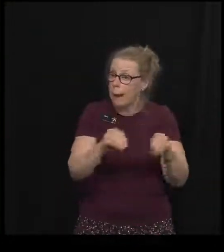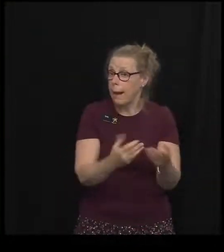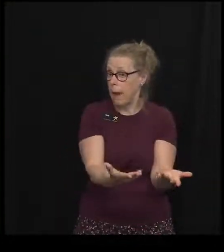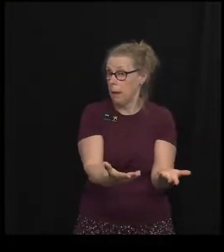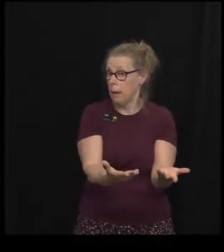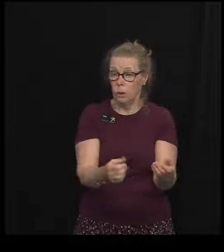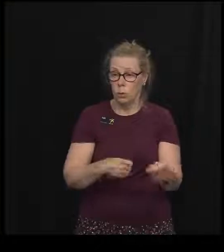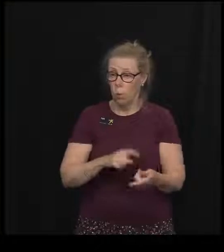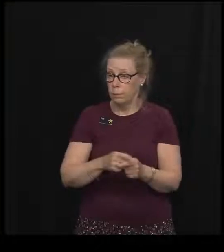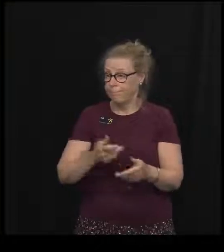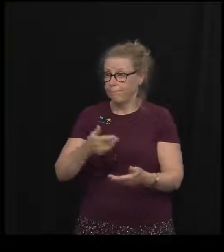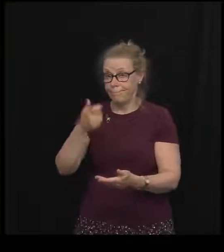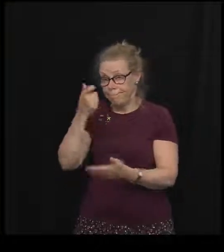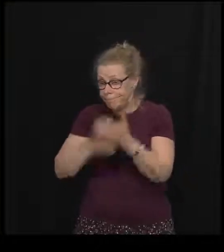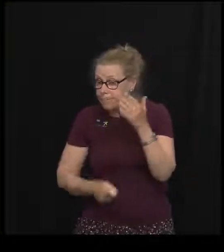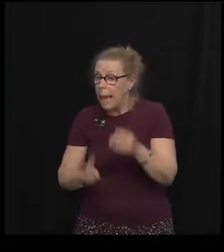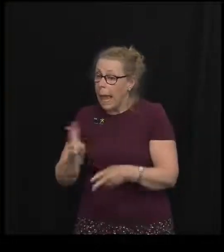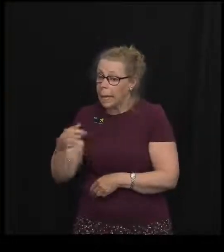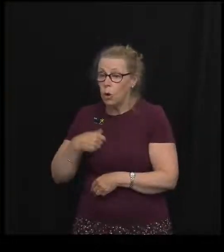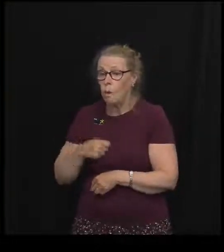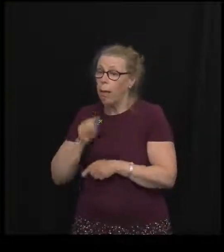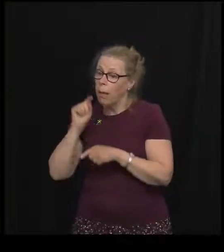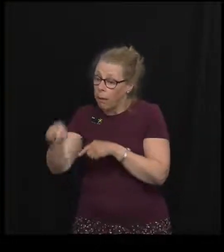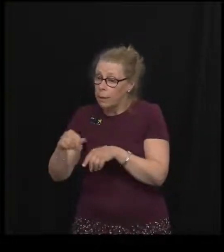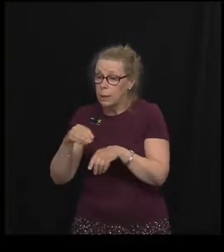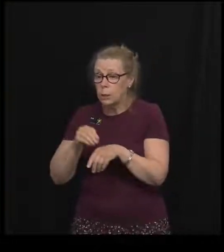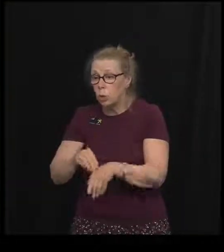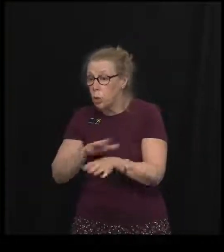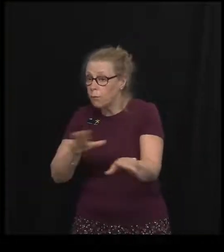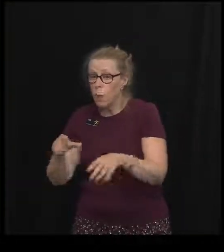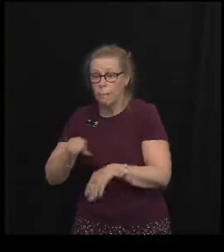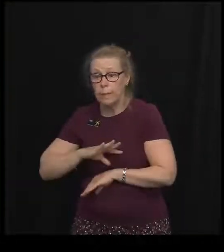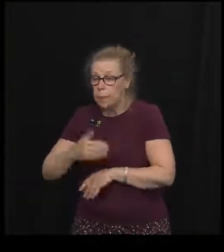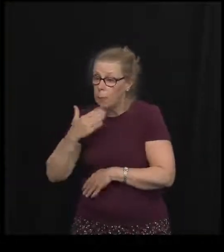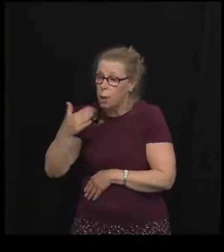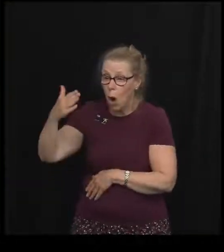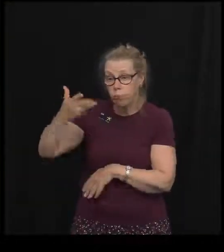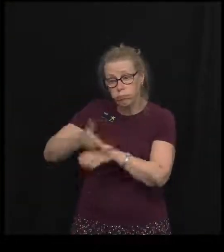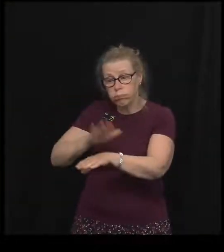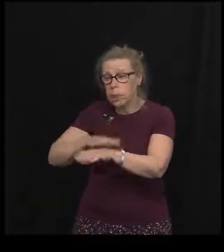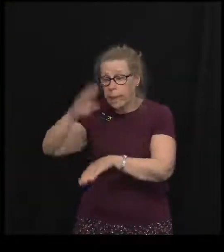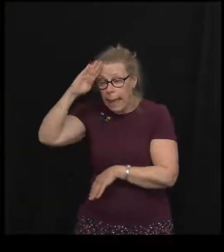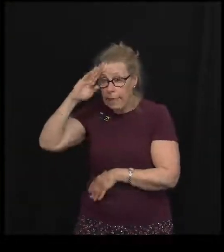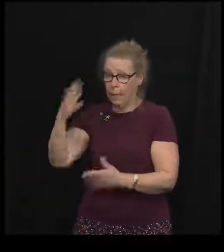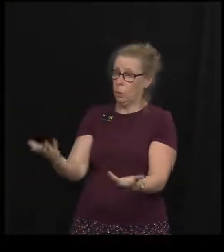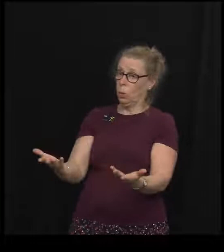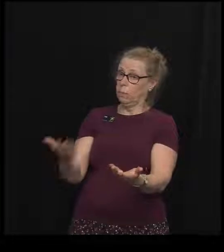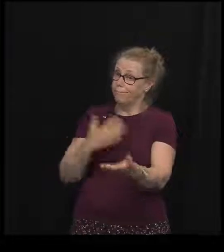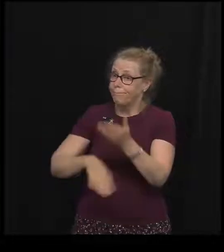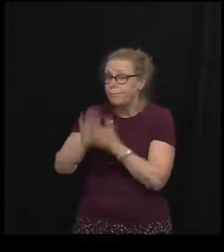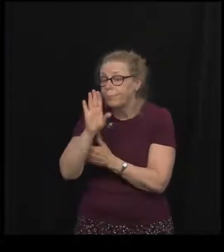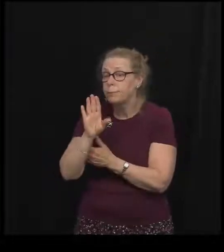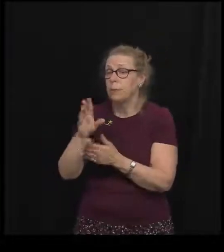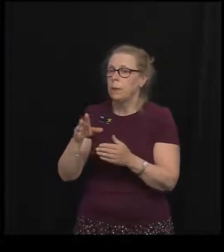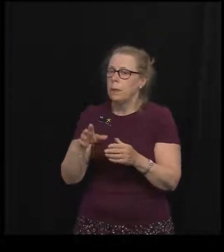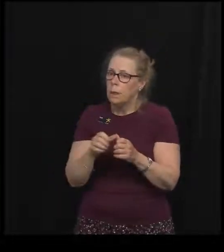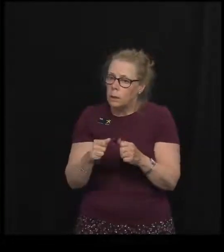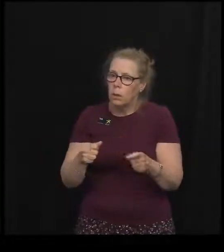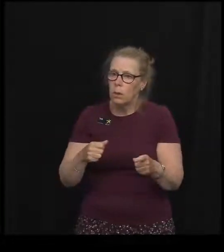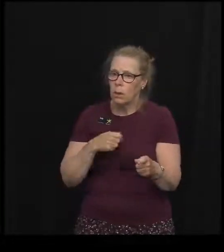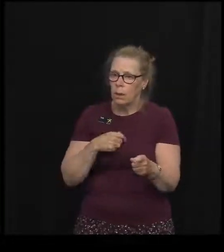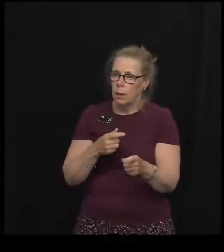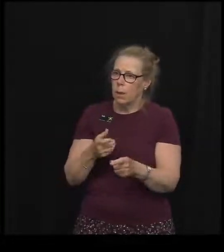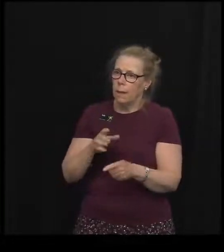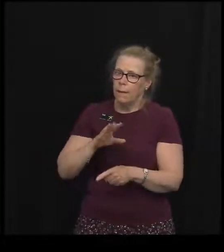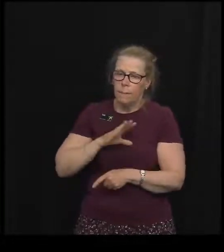we invented that application that was simply saying, you report it. And so it was simple. It was SMS initially. It was just text message. No smartphone